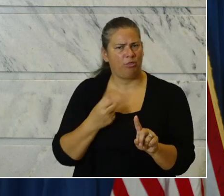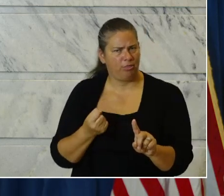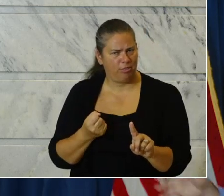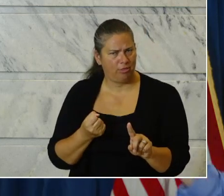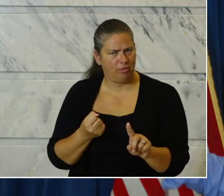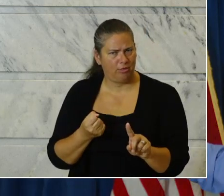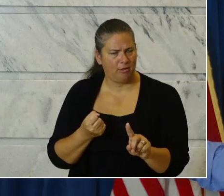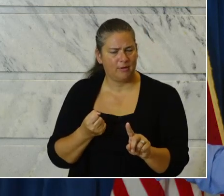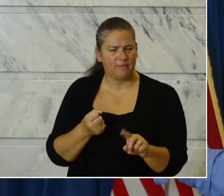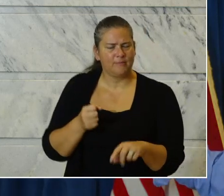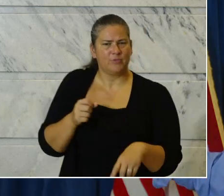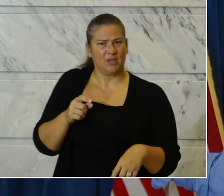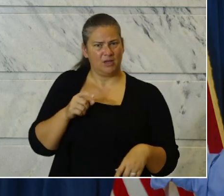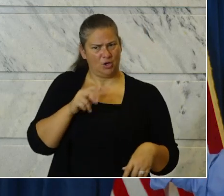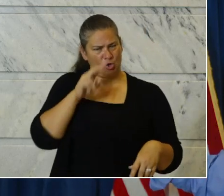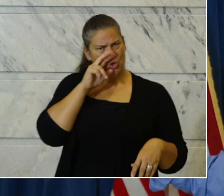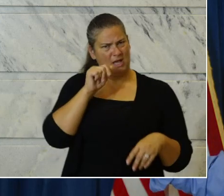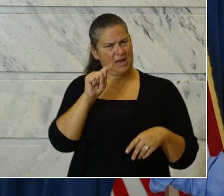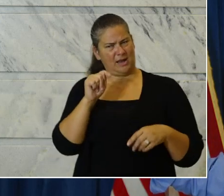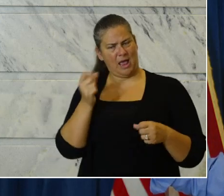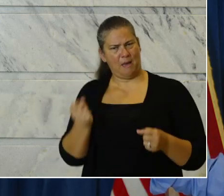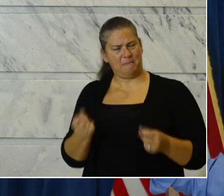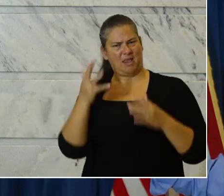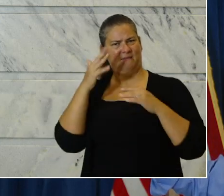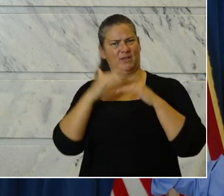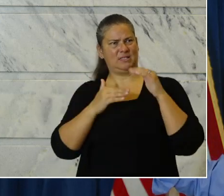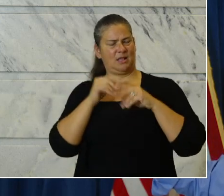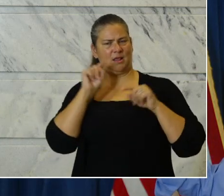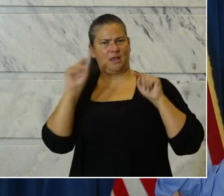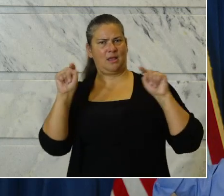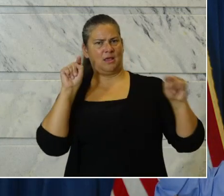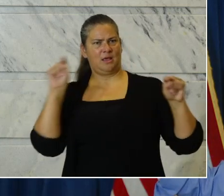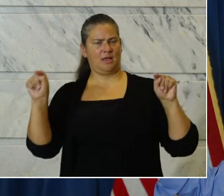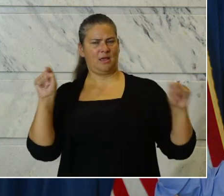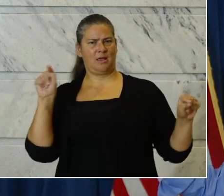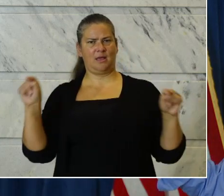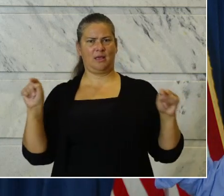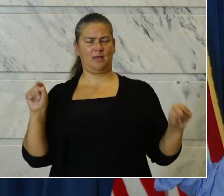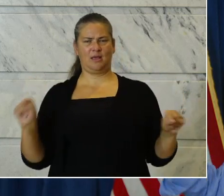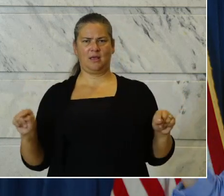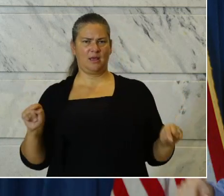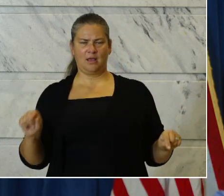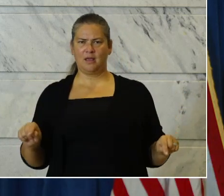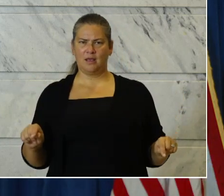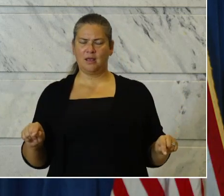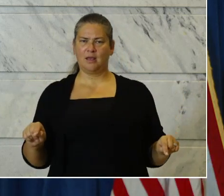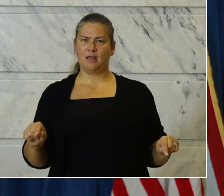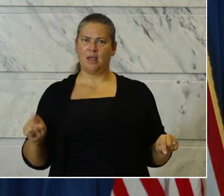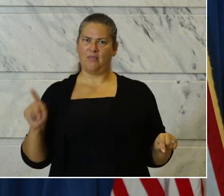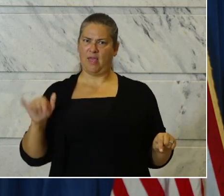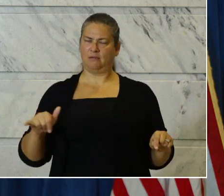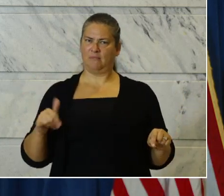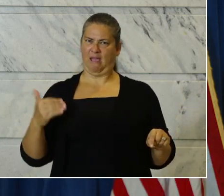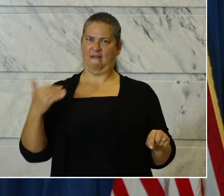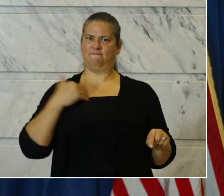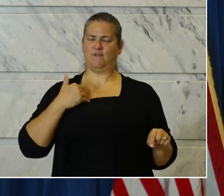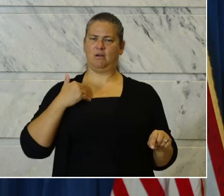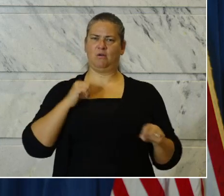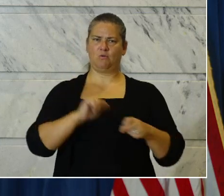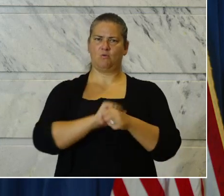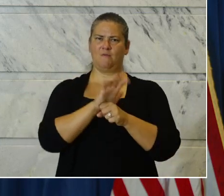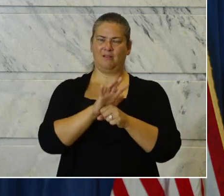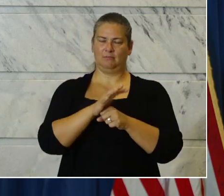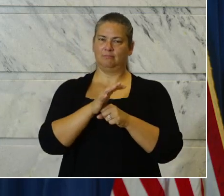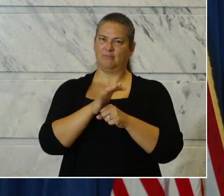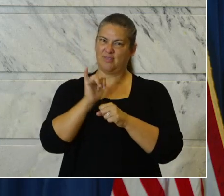to a dangerous level, I mean, look at the number of facilities we have after just a short time. It shows that COVID spreads through them. I do believe that they will